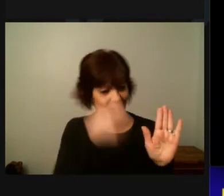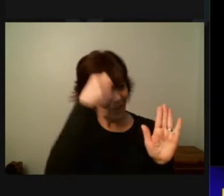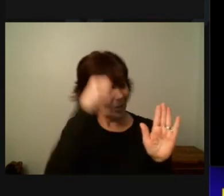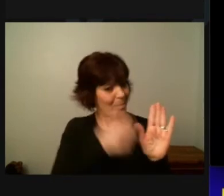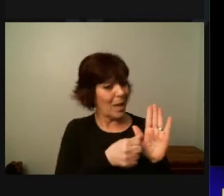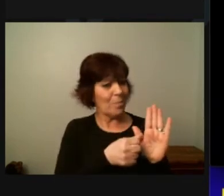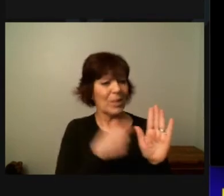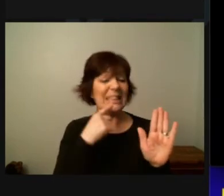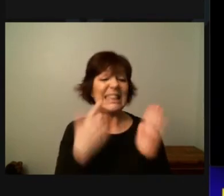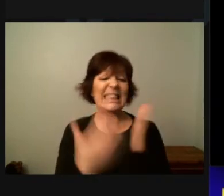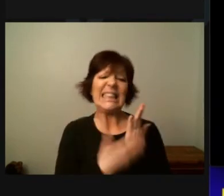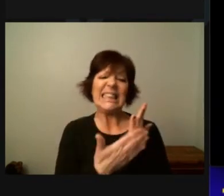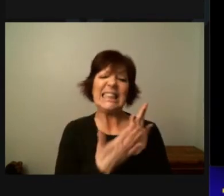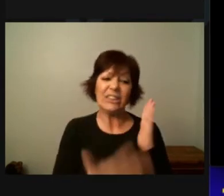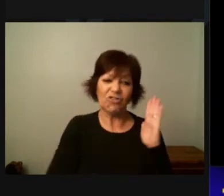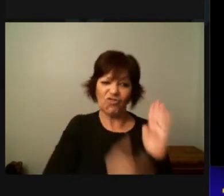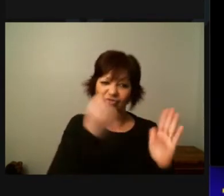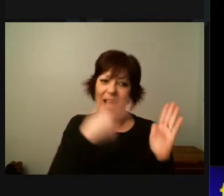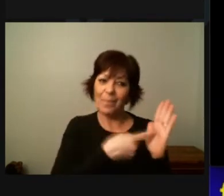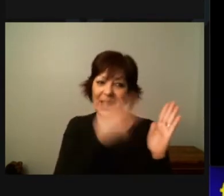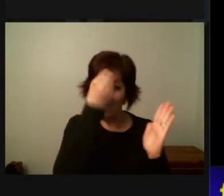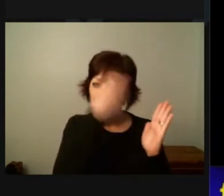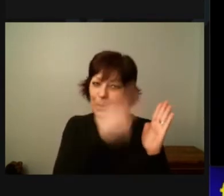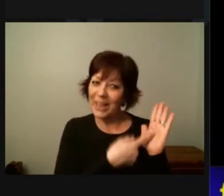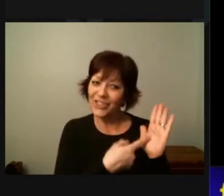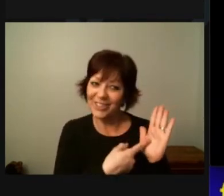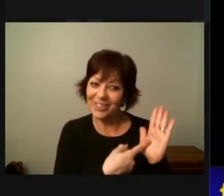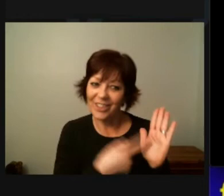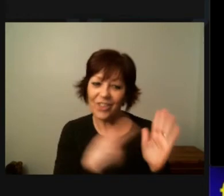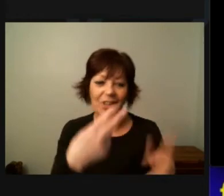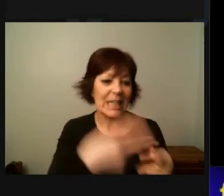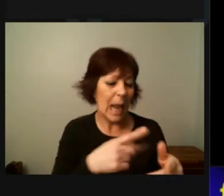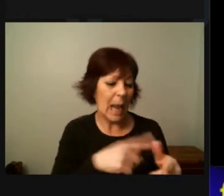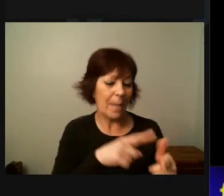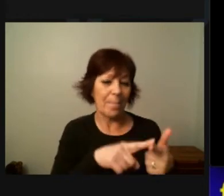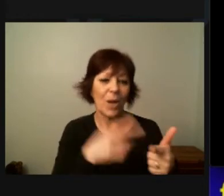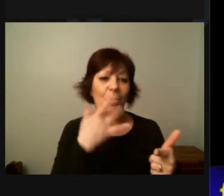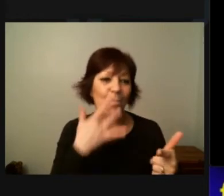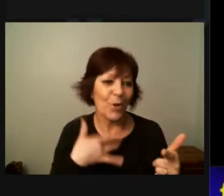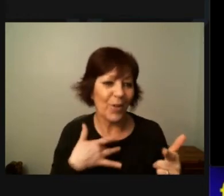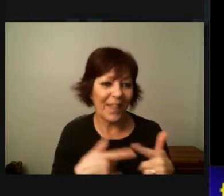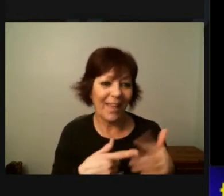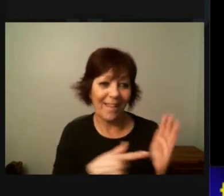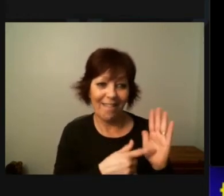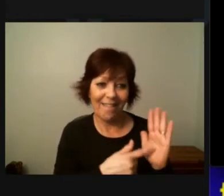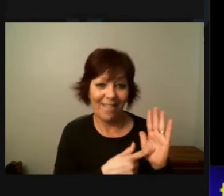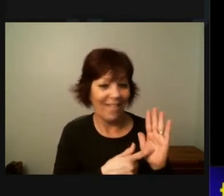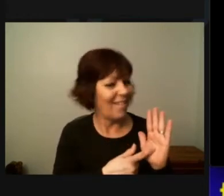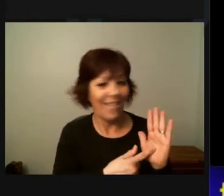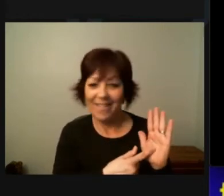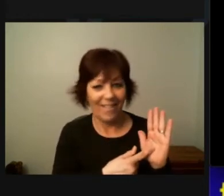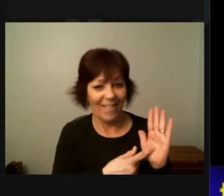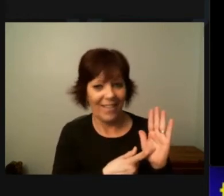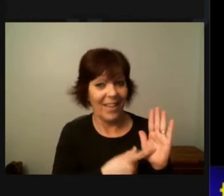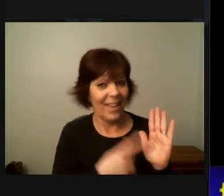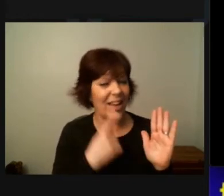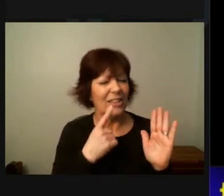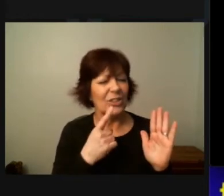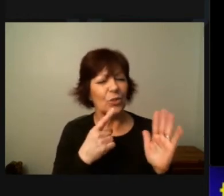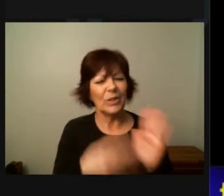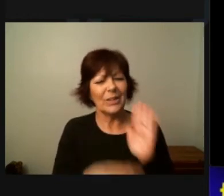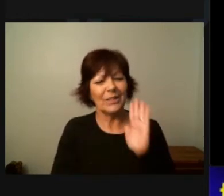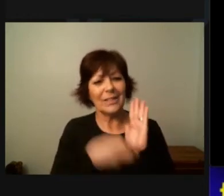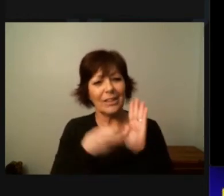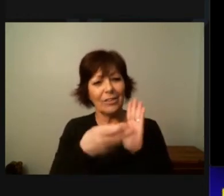somebody to grab that screenshot. They now have your name and your birth date and a way to get all kinds of